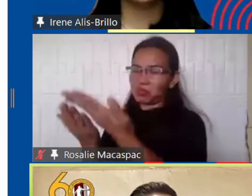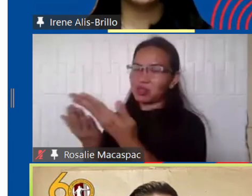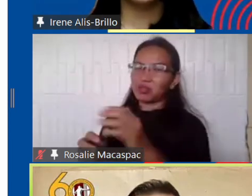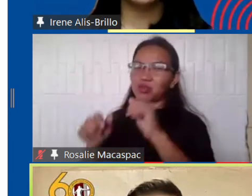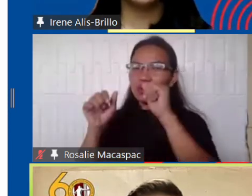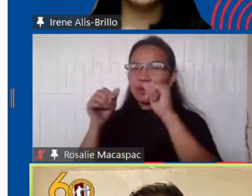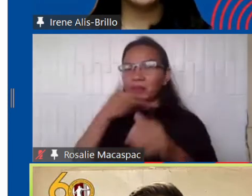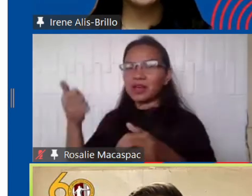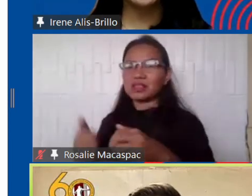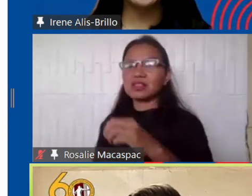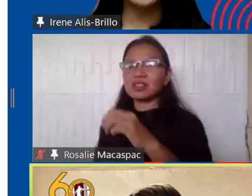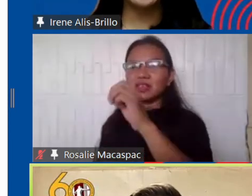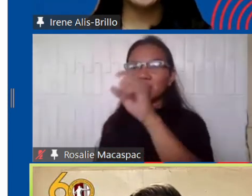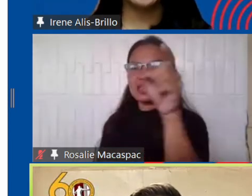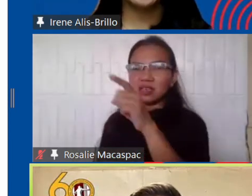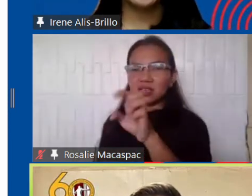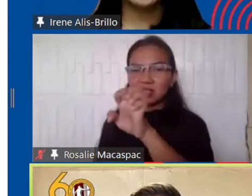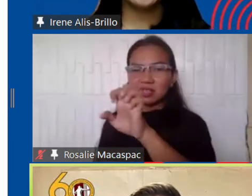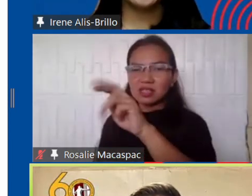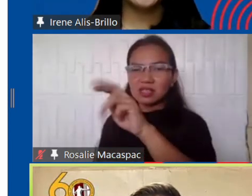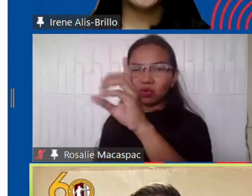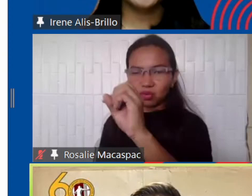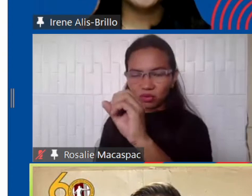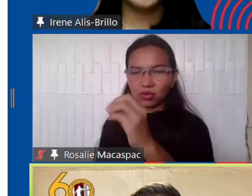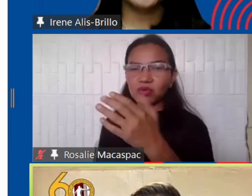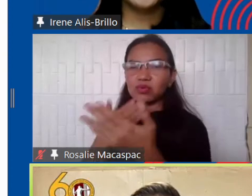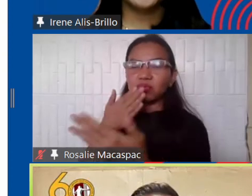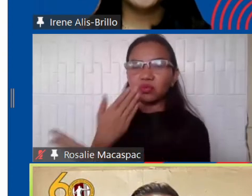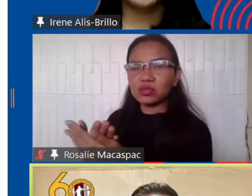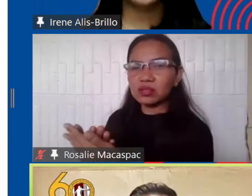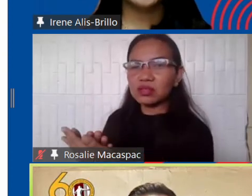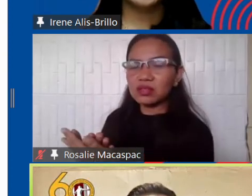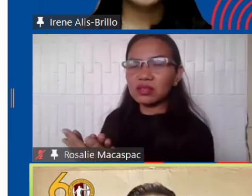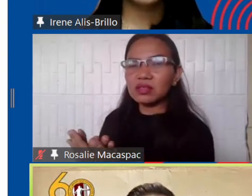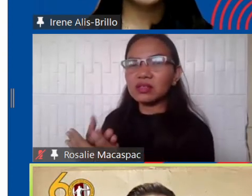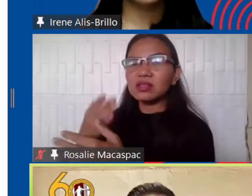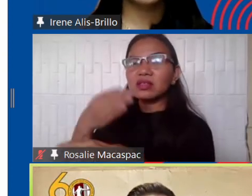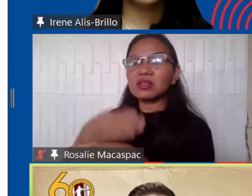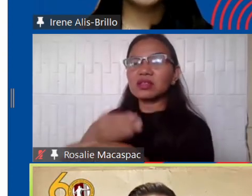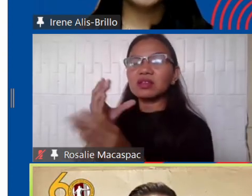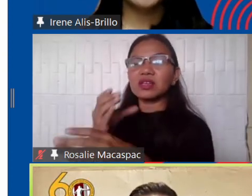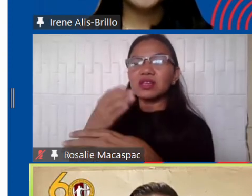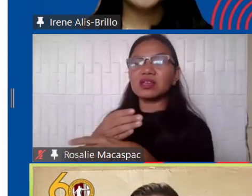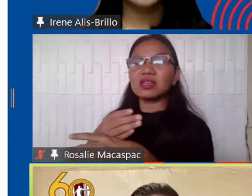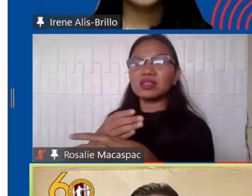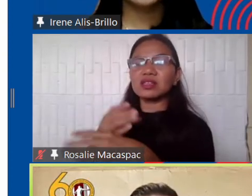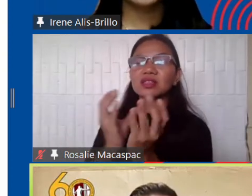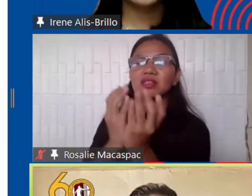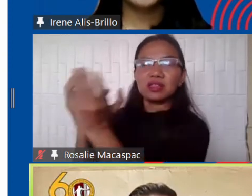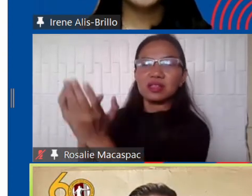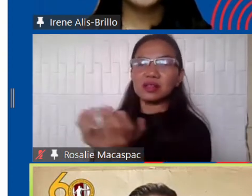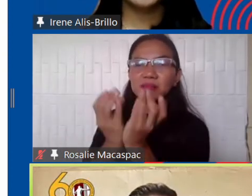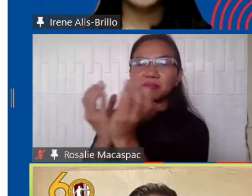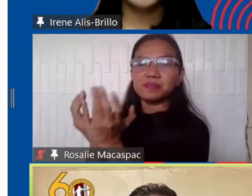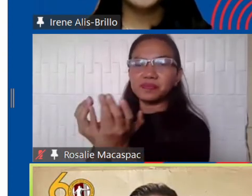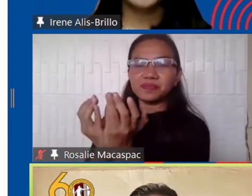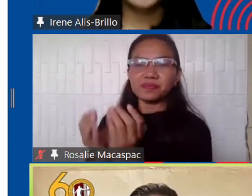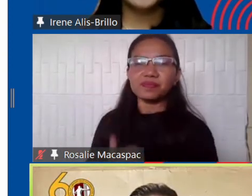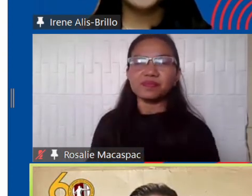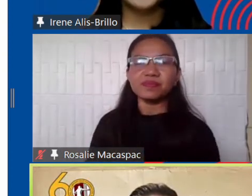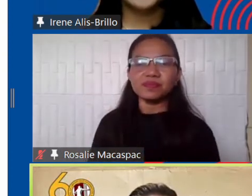Zenodo because what's good about Zenodo is you can curate it into communities, and also